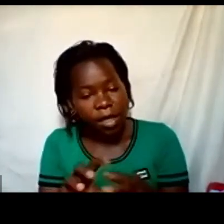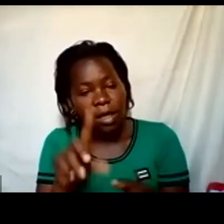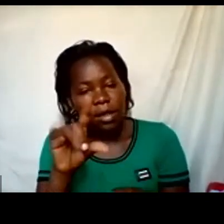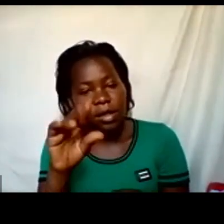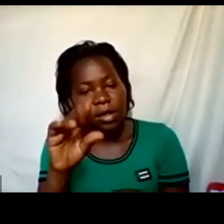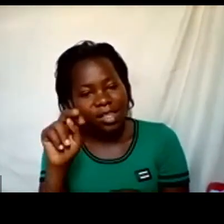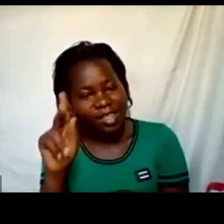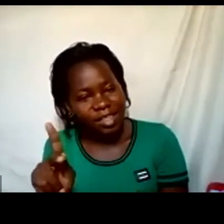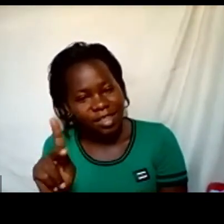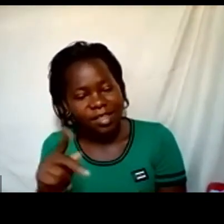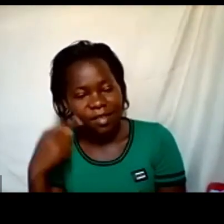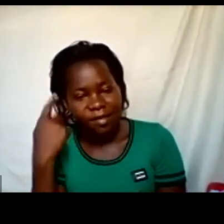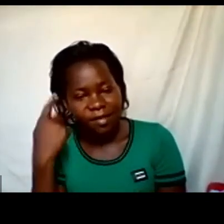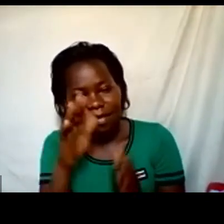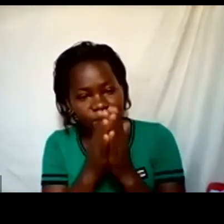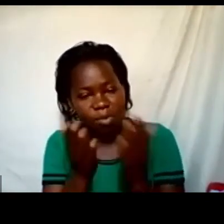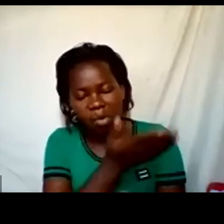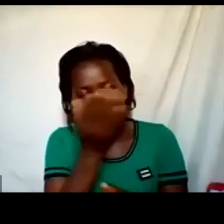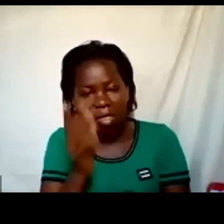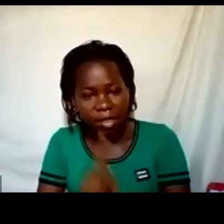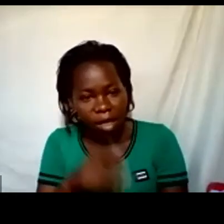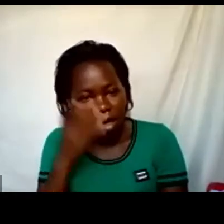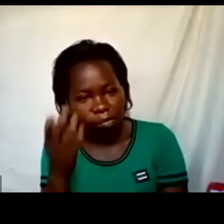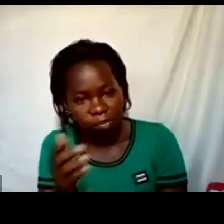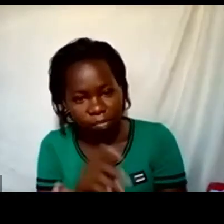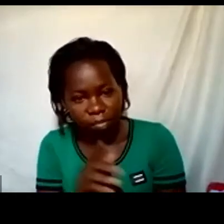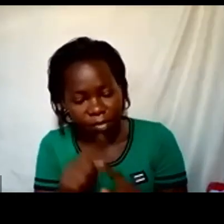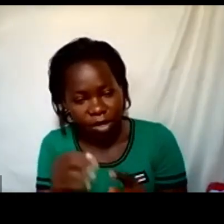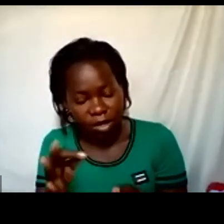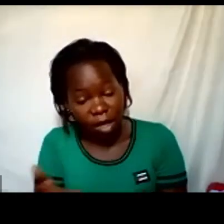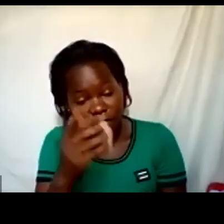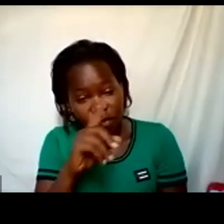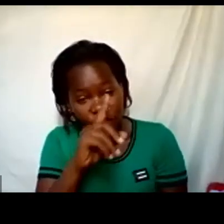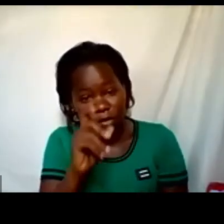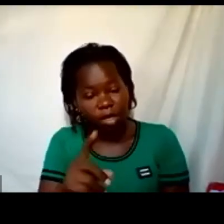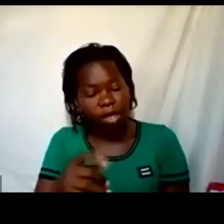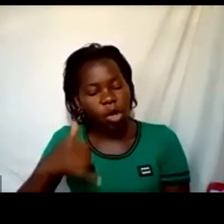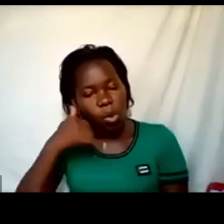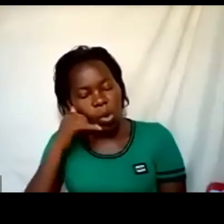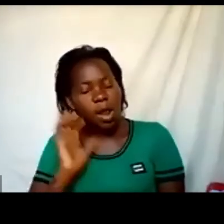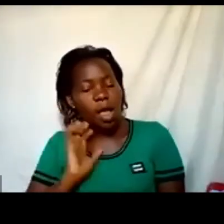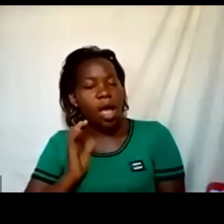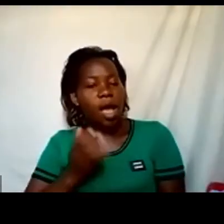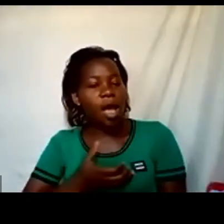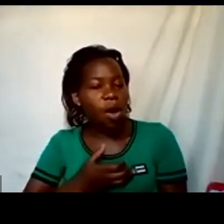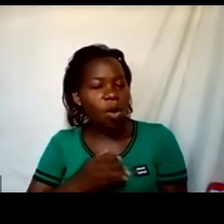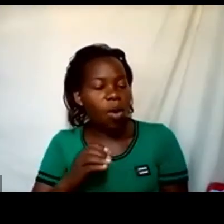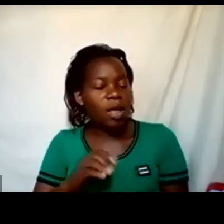time. But if you have any questions, you can call our call center, and the number is